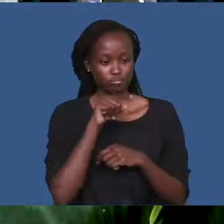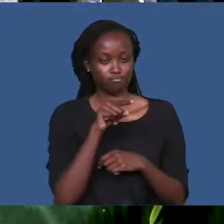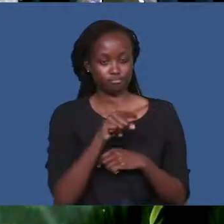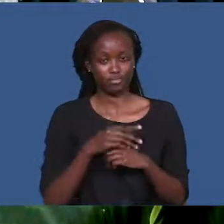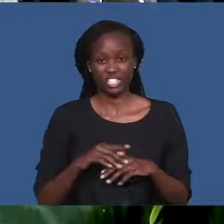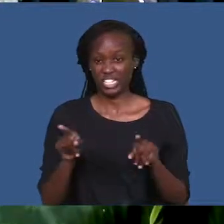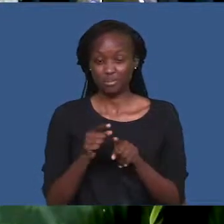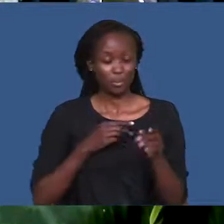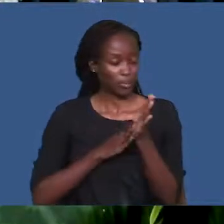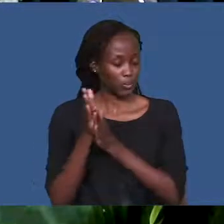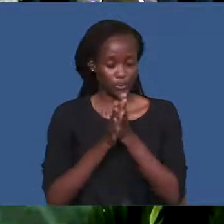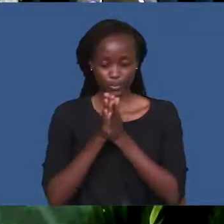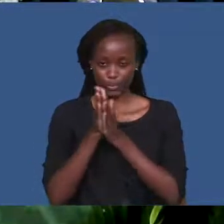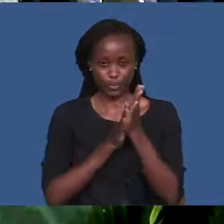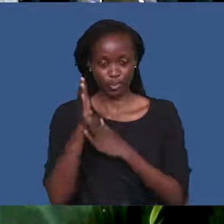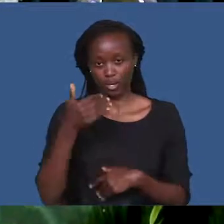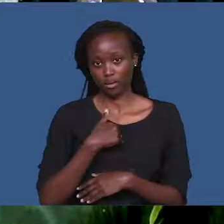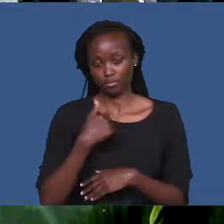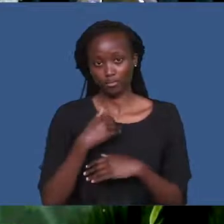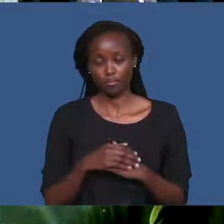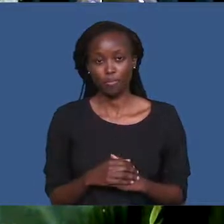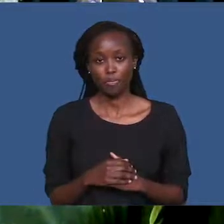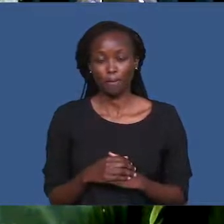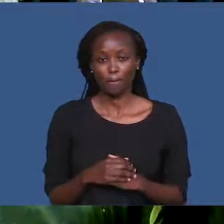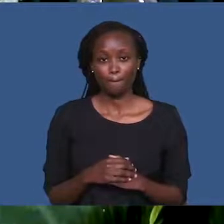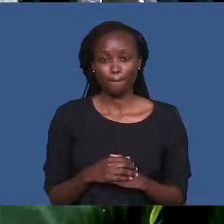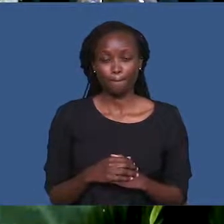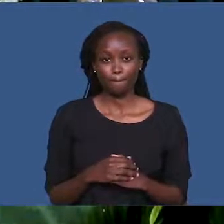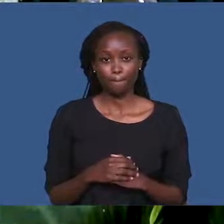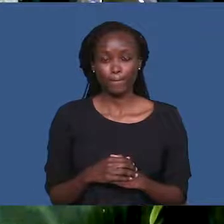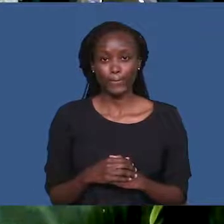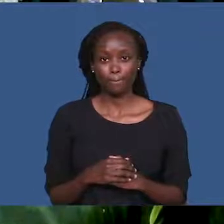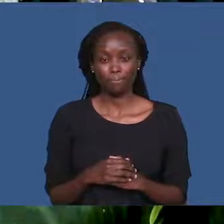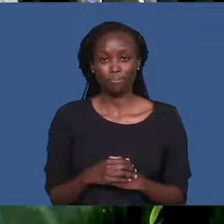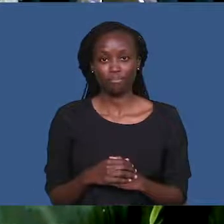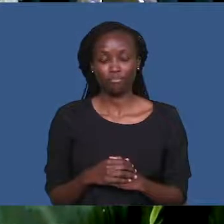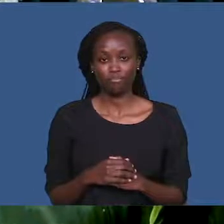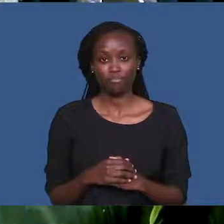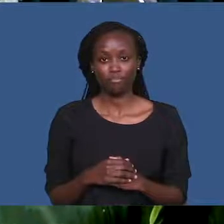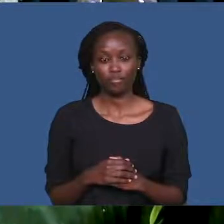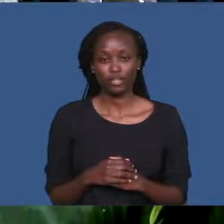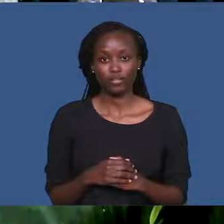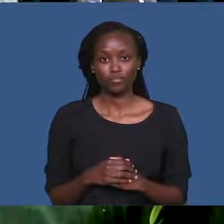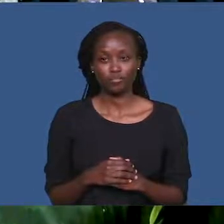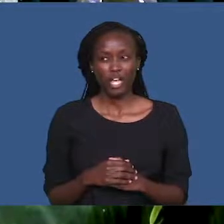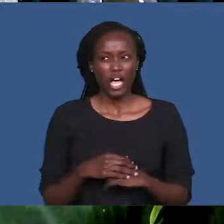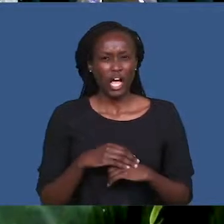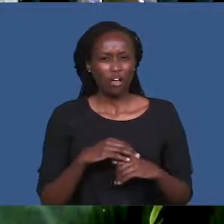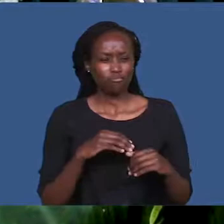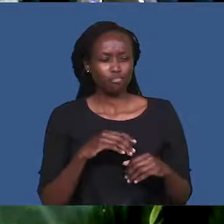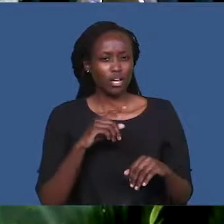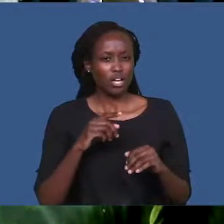I'm so passionate about them. And the time, we read them in Sunday school,